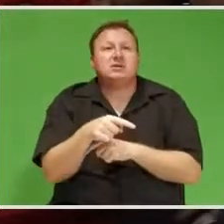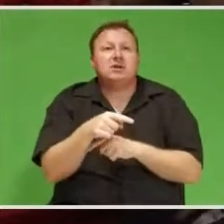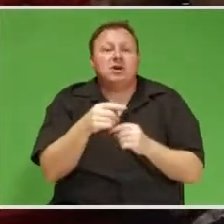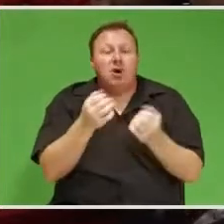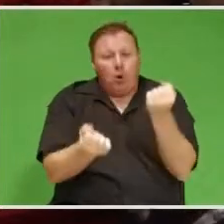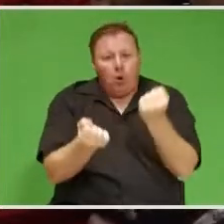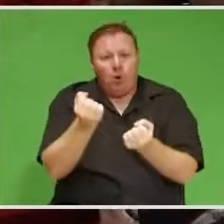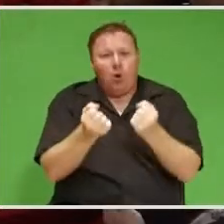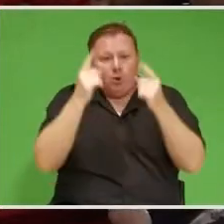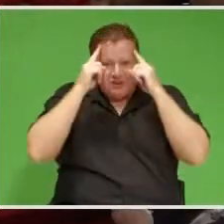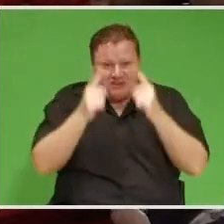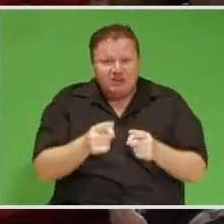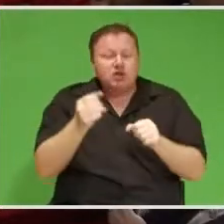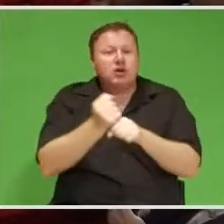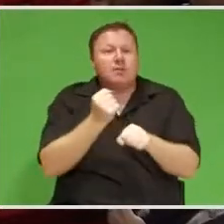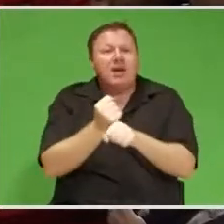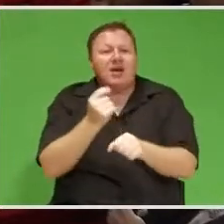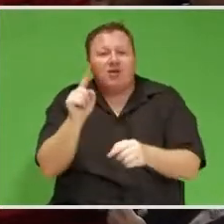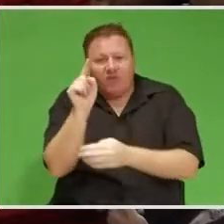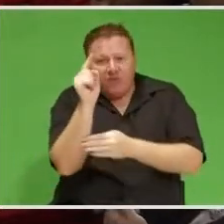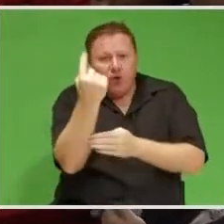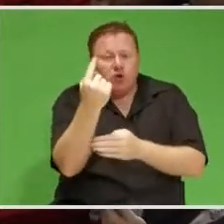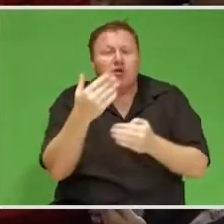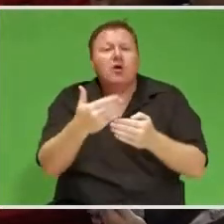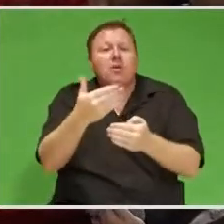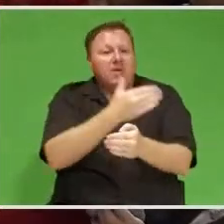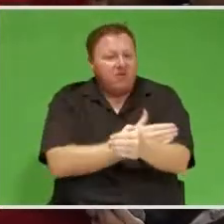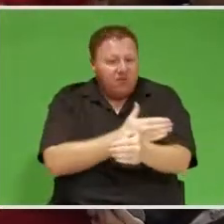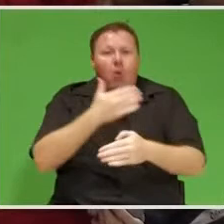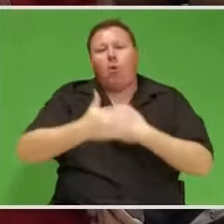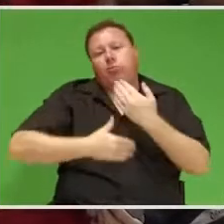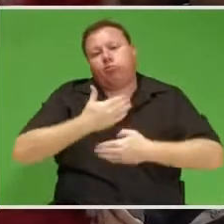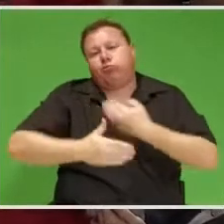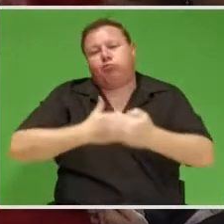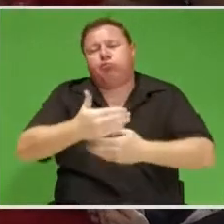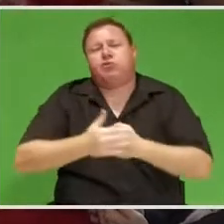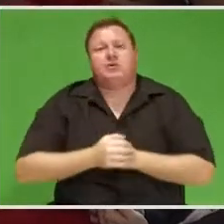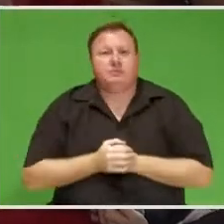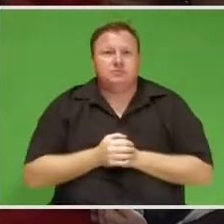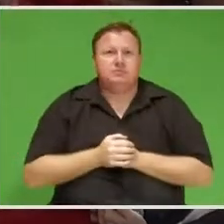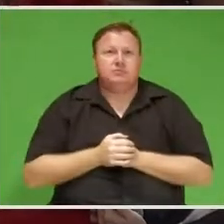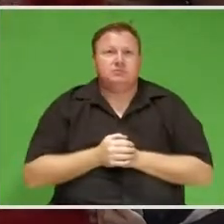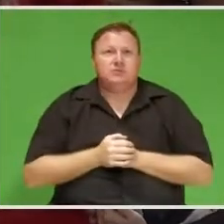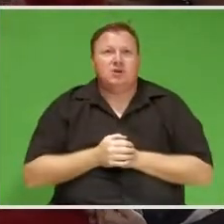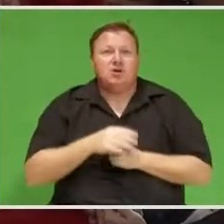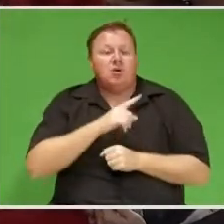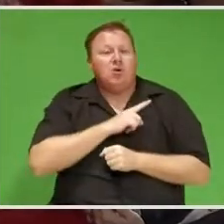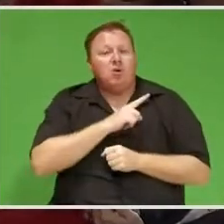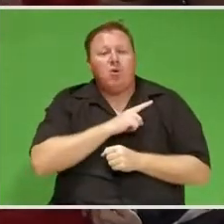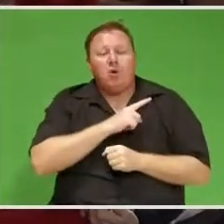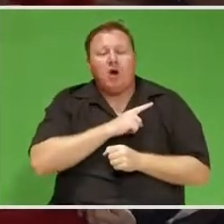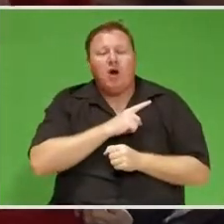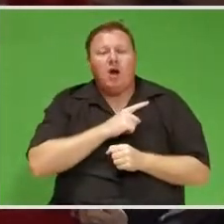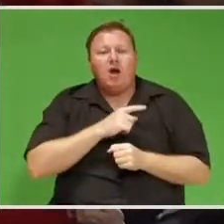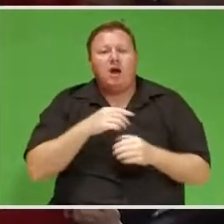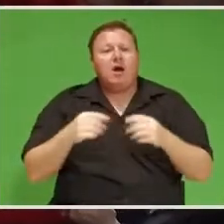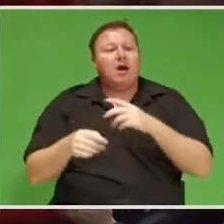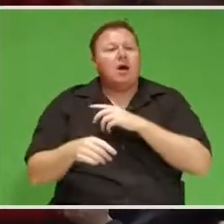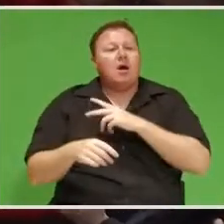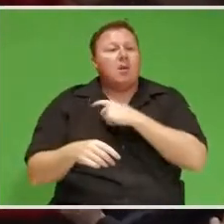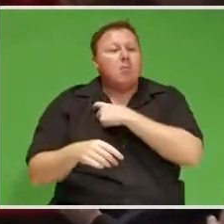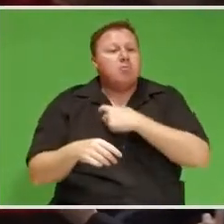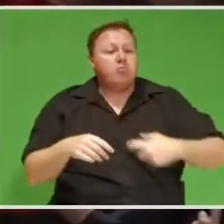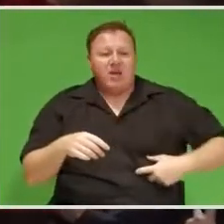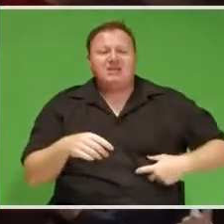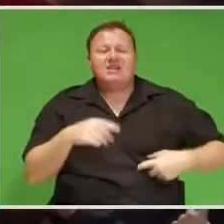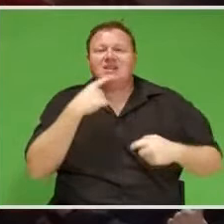ruling before we can interface in the manner we're doing. Because the president has declared a motion of no confidence against his